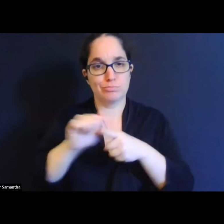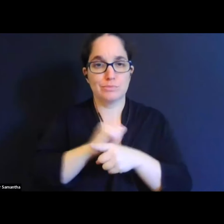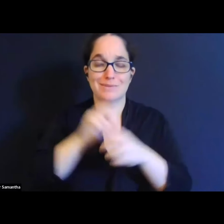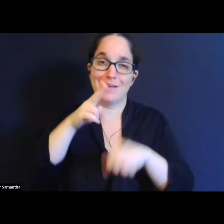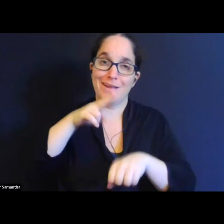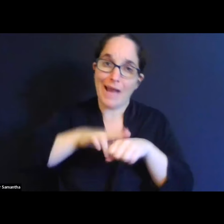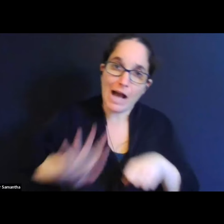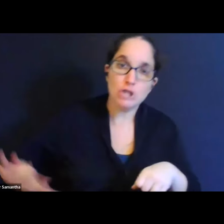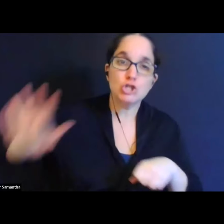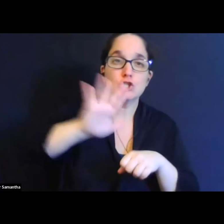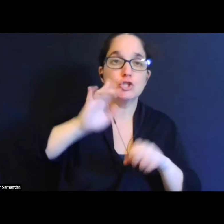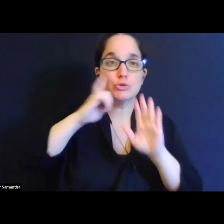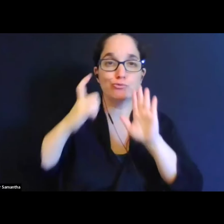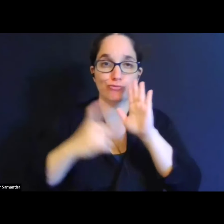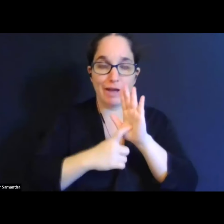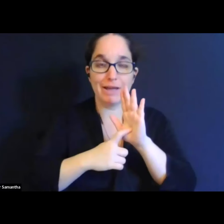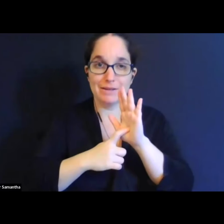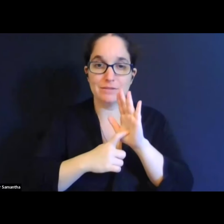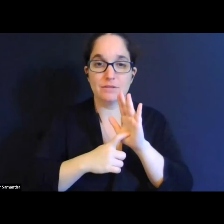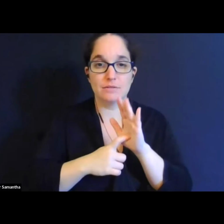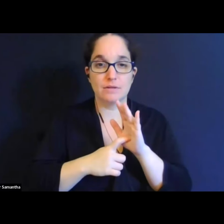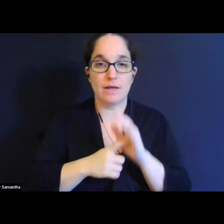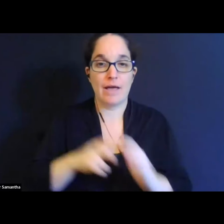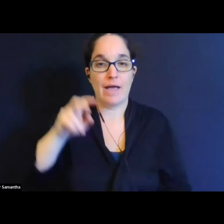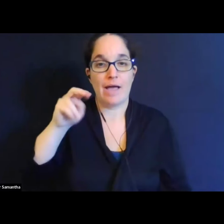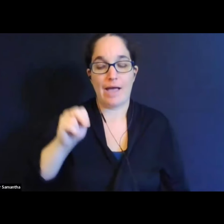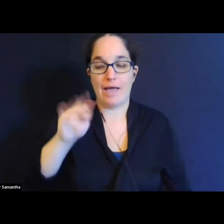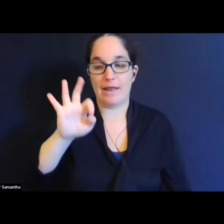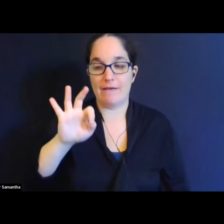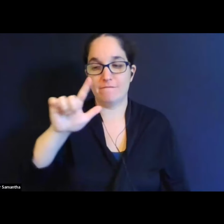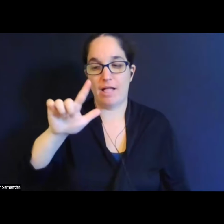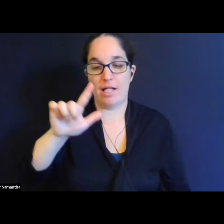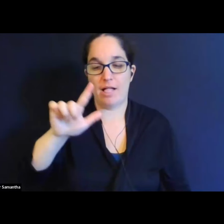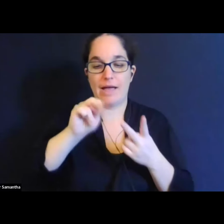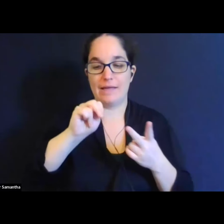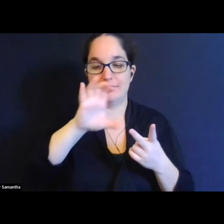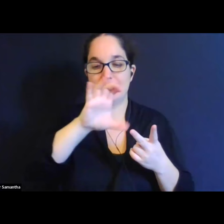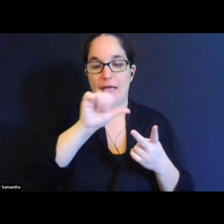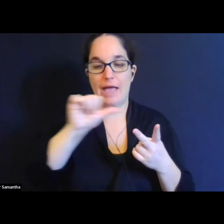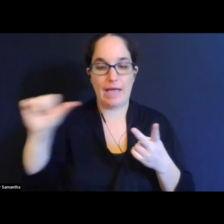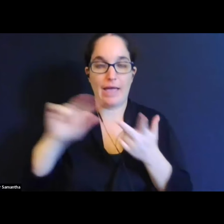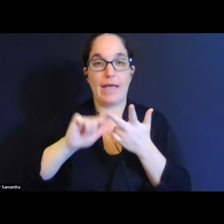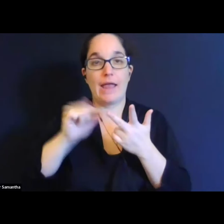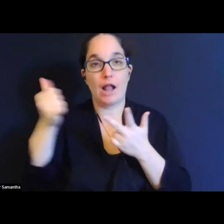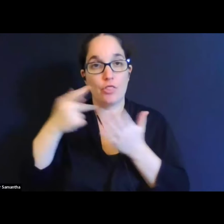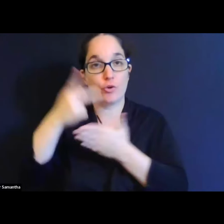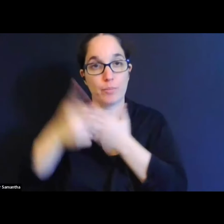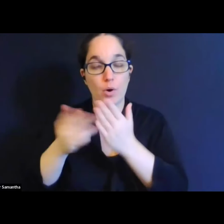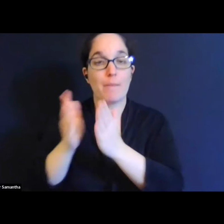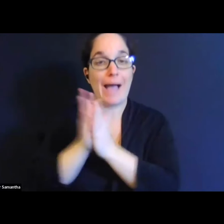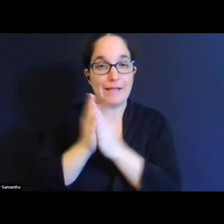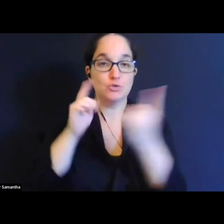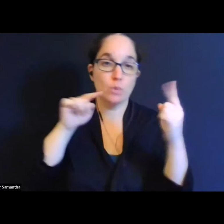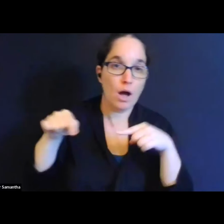recognition. He's utilized by the NFL, NCAA, and other programs to really work with athletes, coaches,